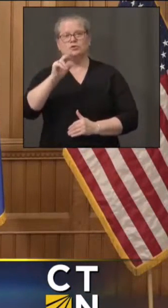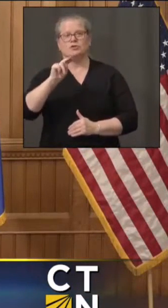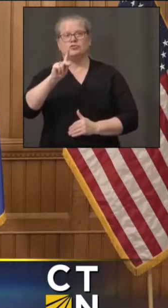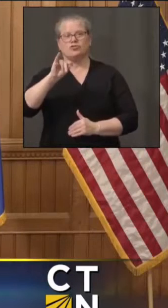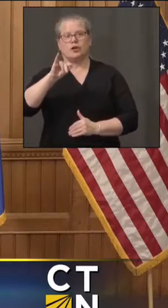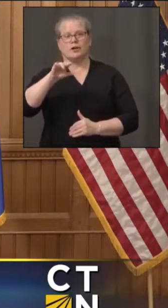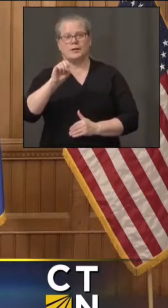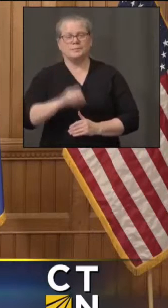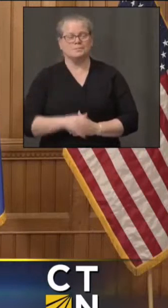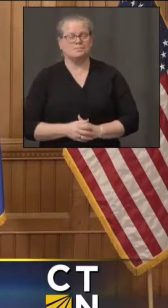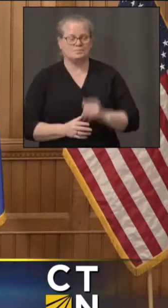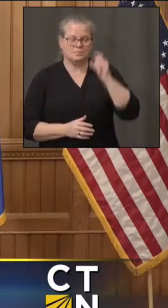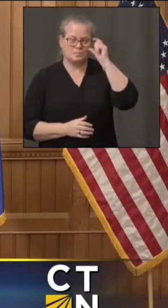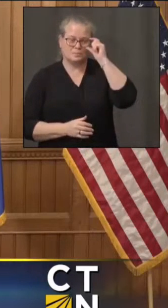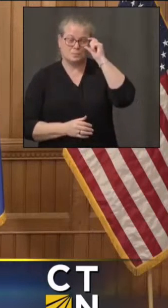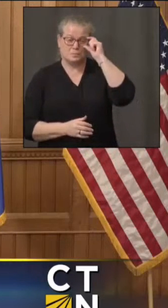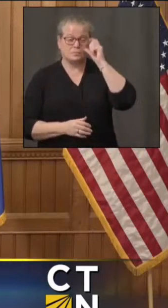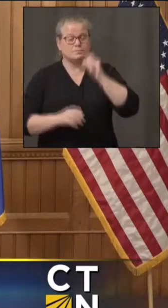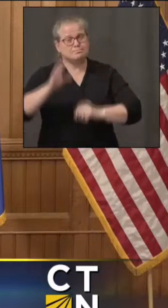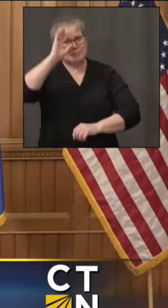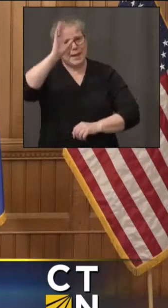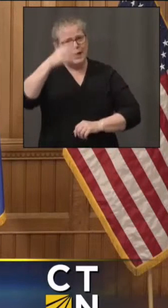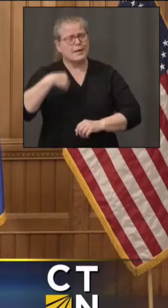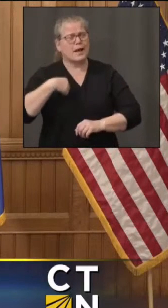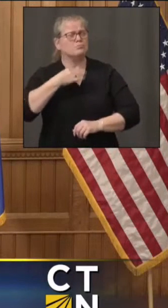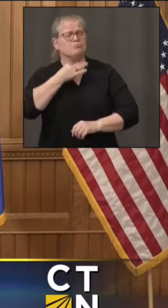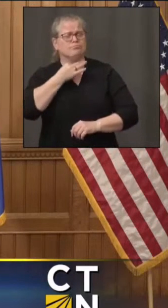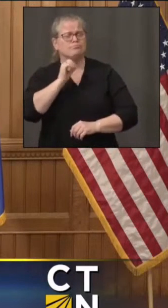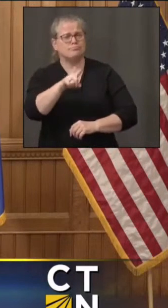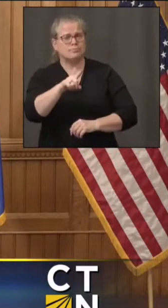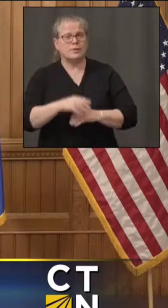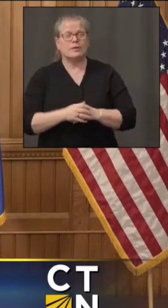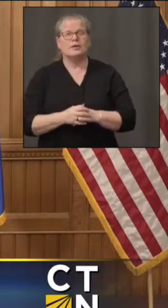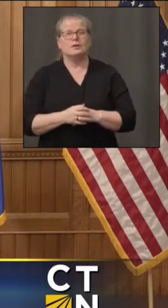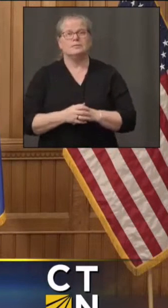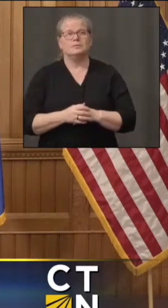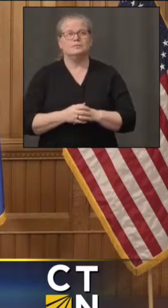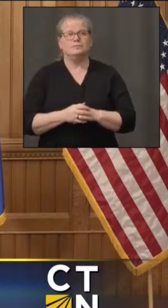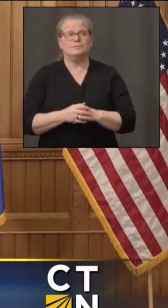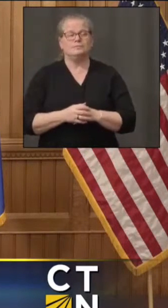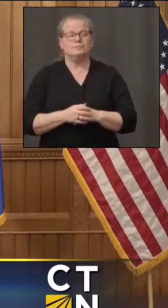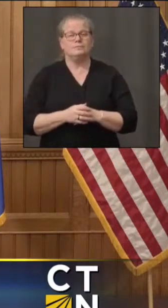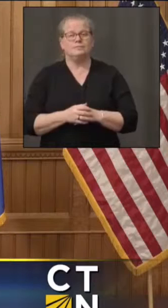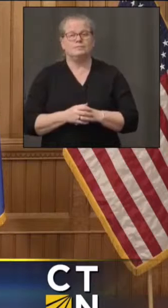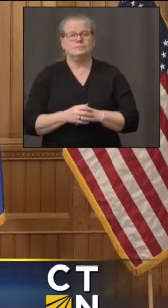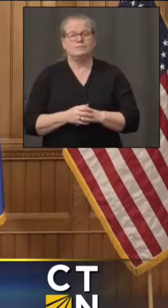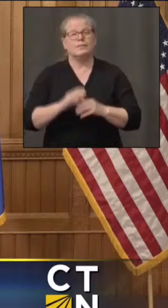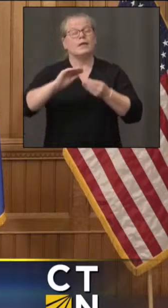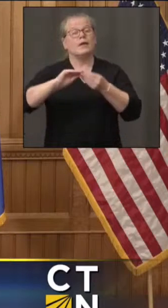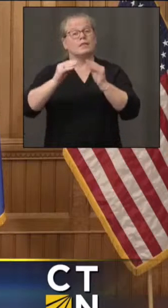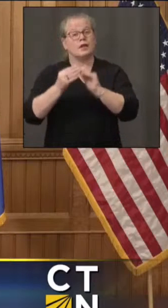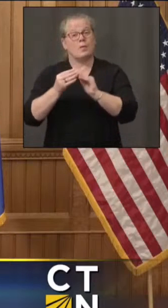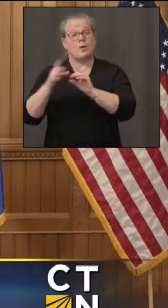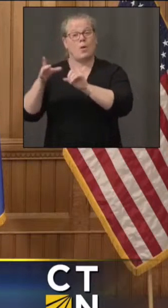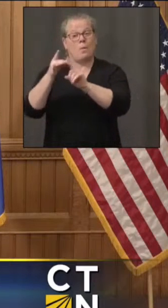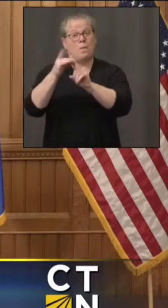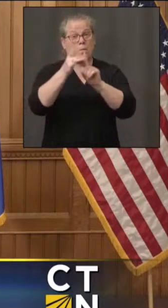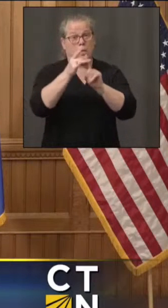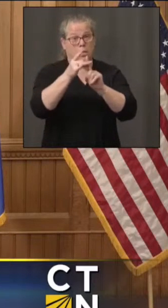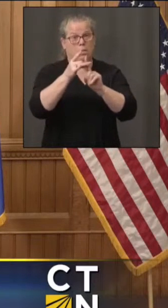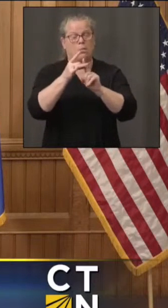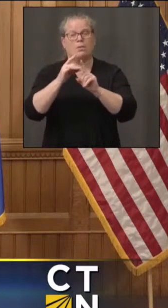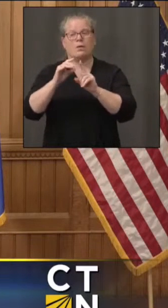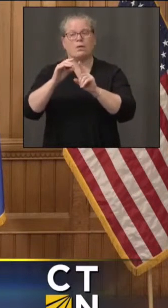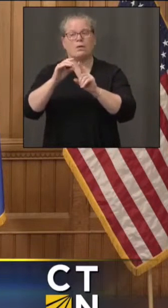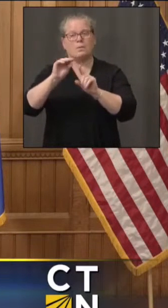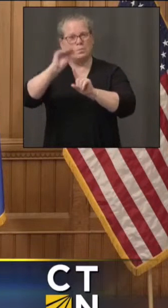Hi, so I'm just wondering, so the increase in the positivity rate is being attributed to these small family gatherings. What is